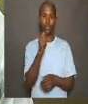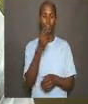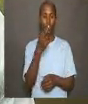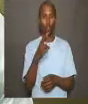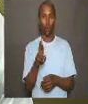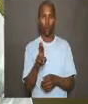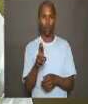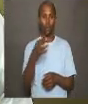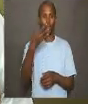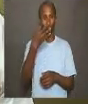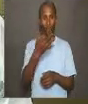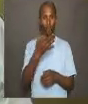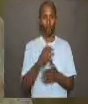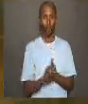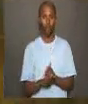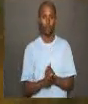or F.